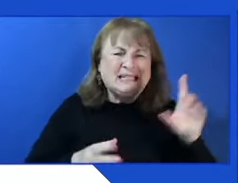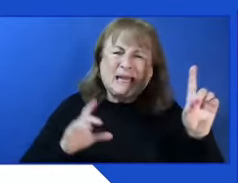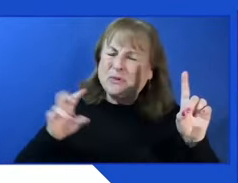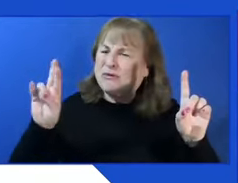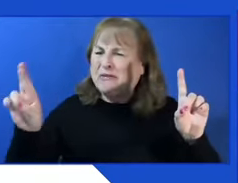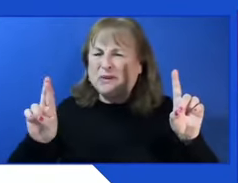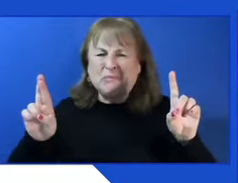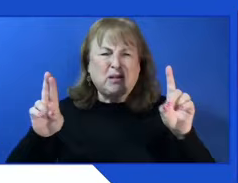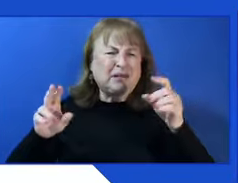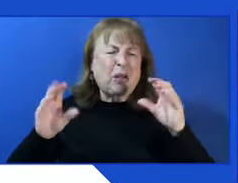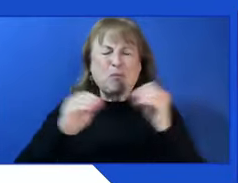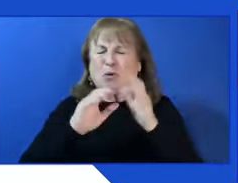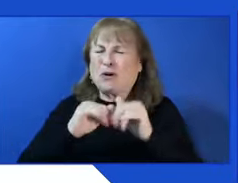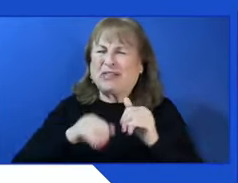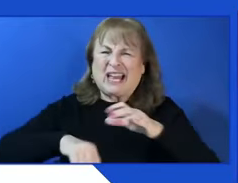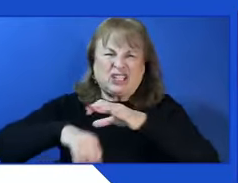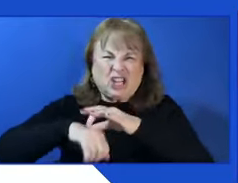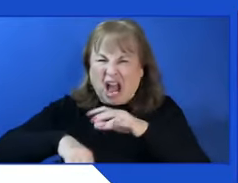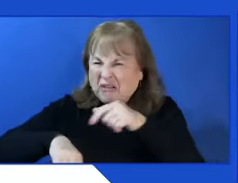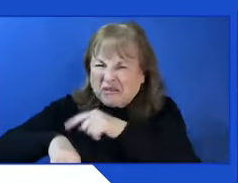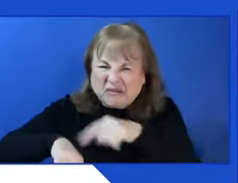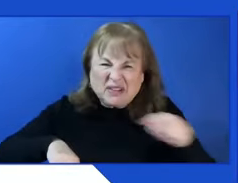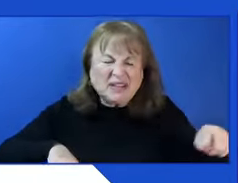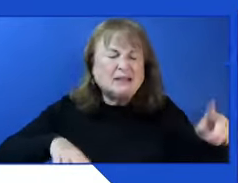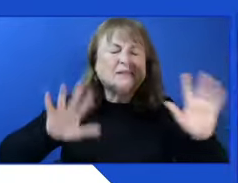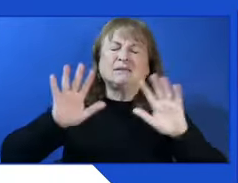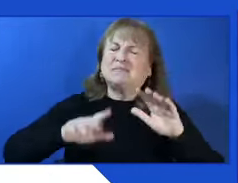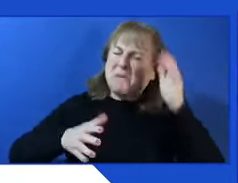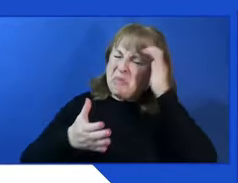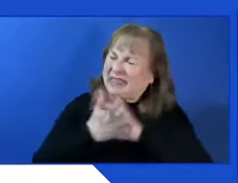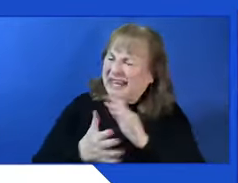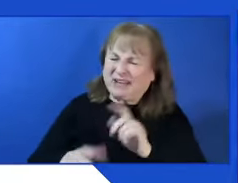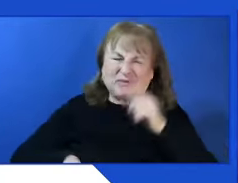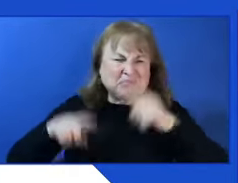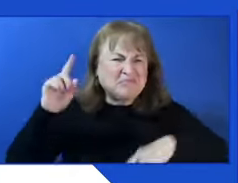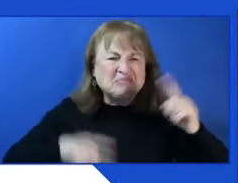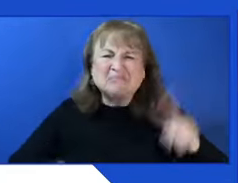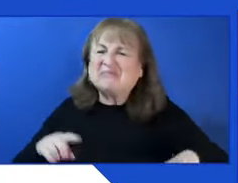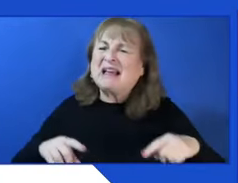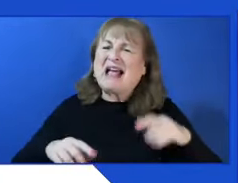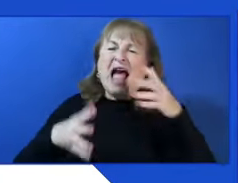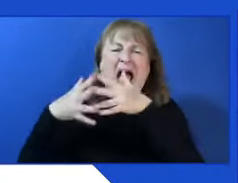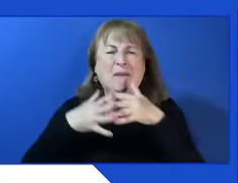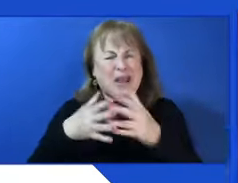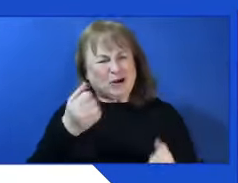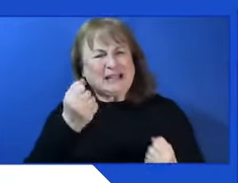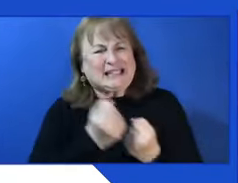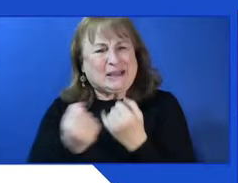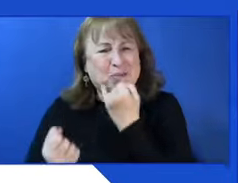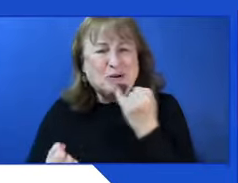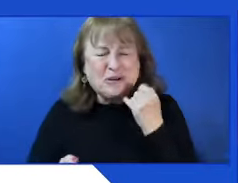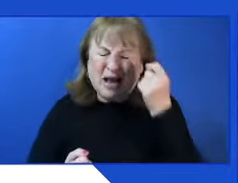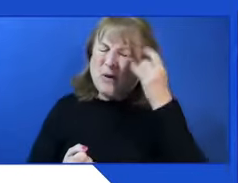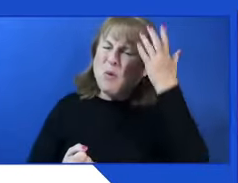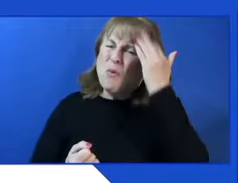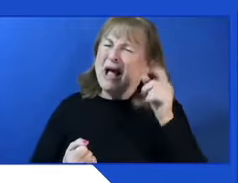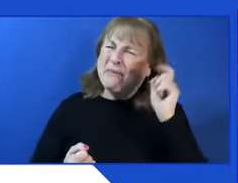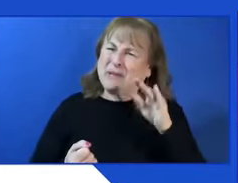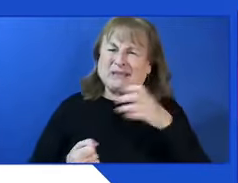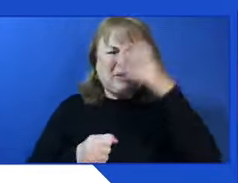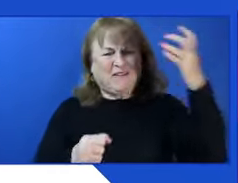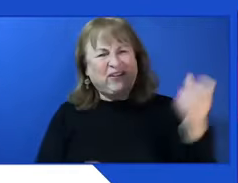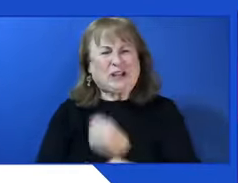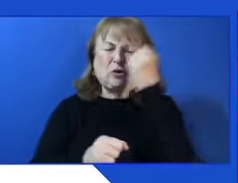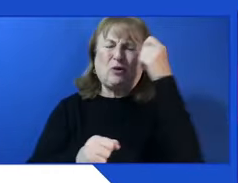transcends geography and ideology. Americans support Israel and understand why it must be victorious in its